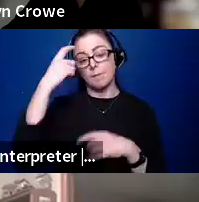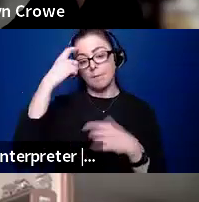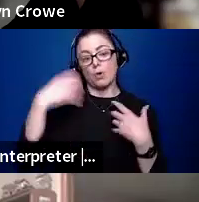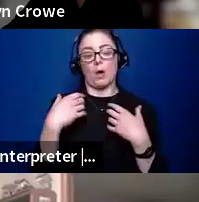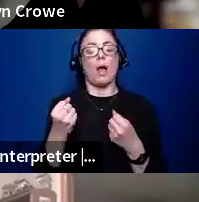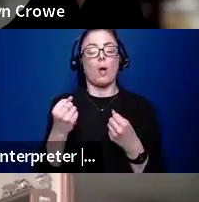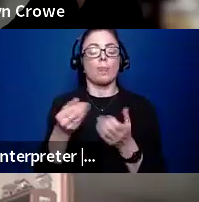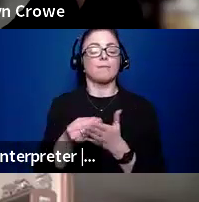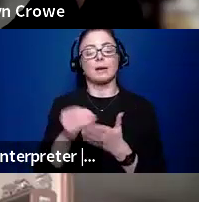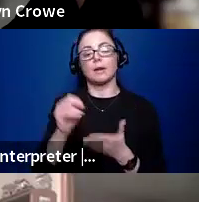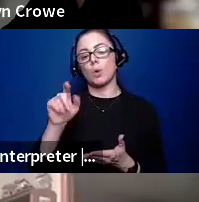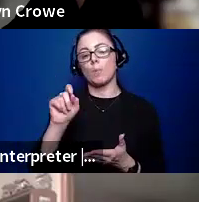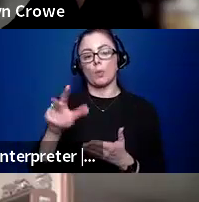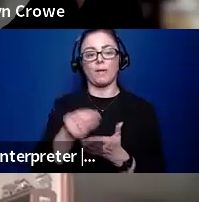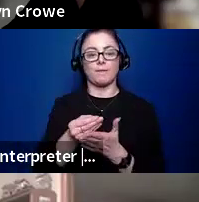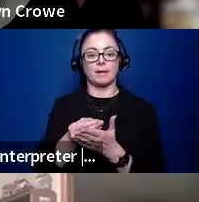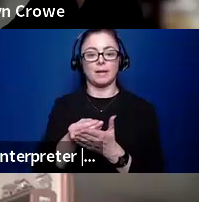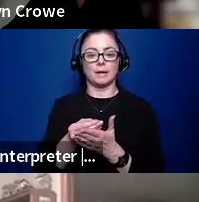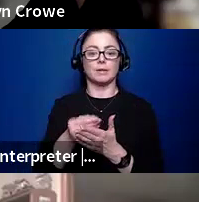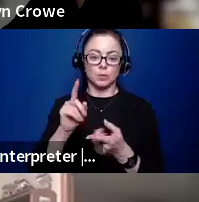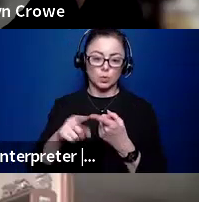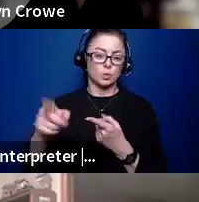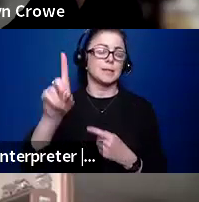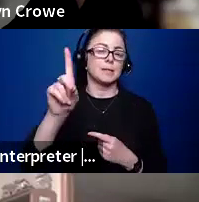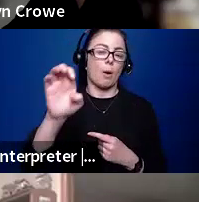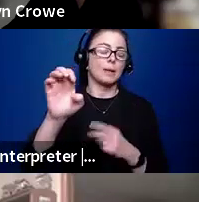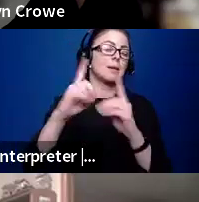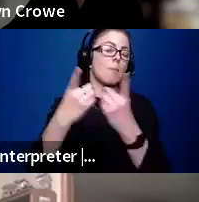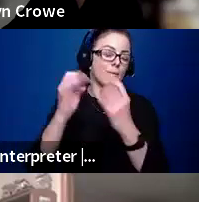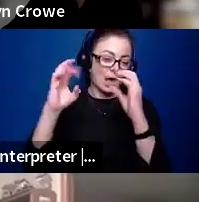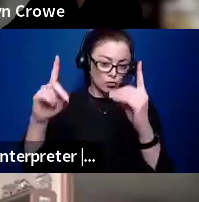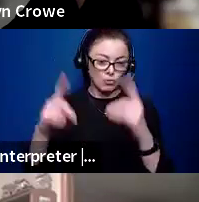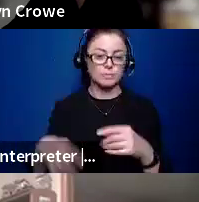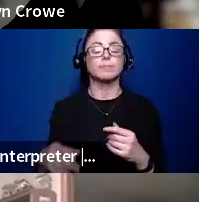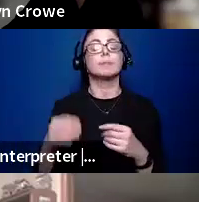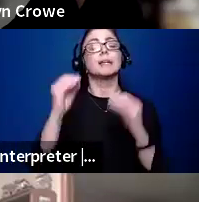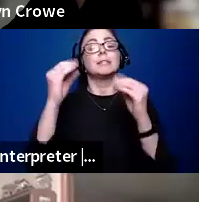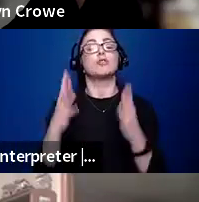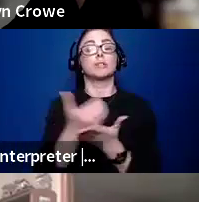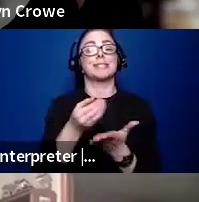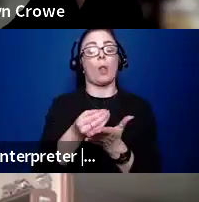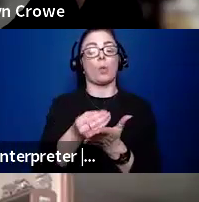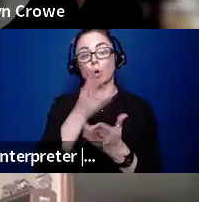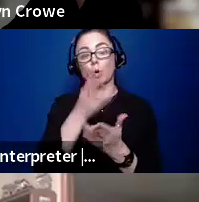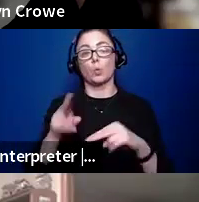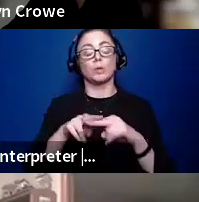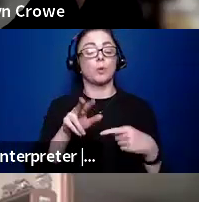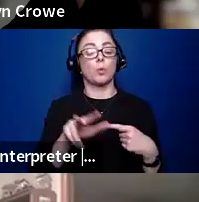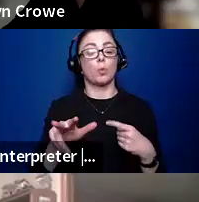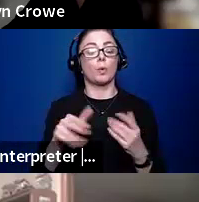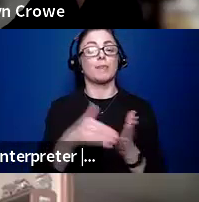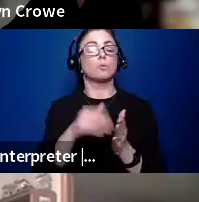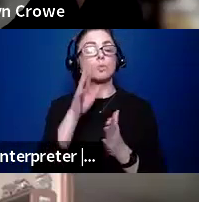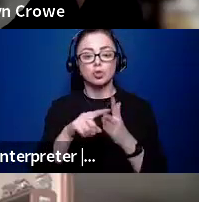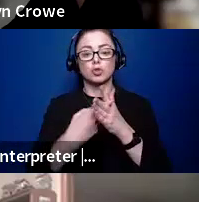Ed. Along with this, as we've mentioned in this, teacher salaries would increase, starting teacher salaries from $33,000 to $50,000 starting,